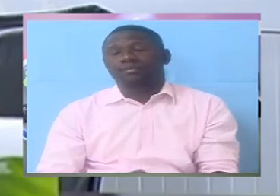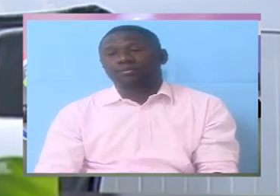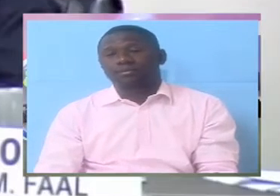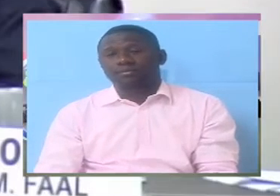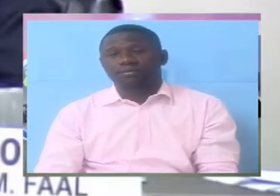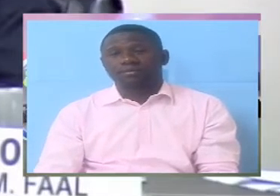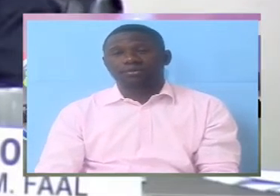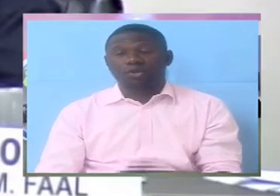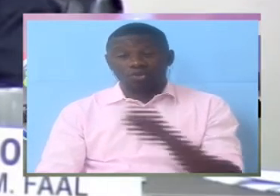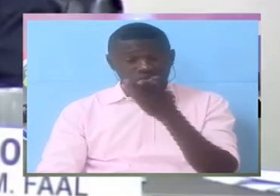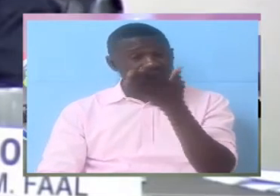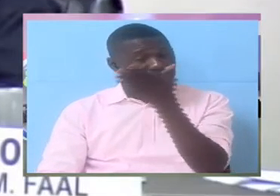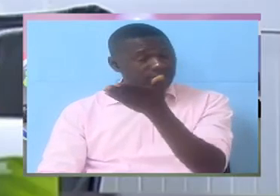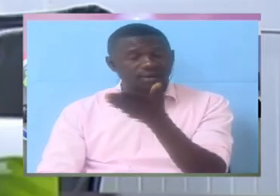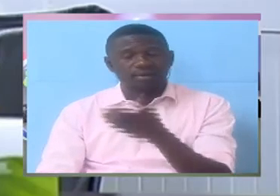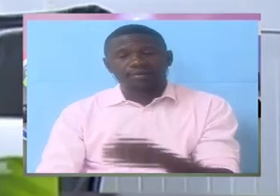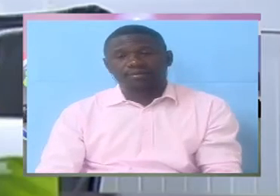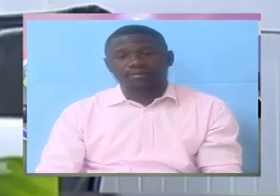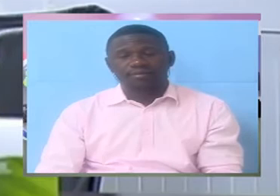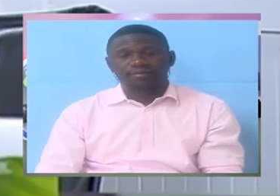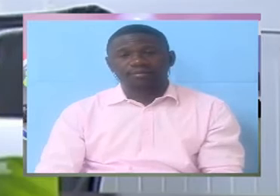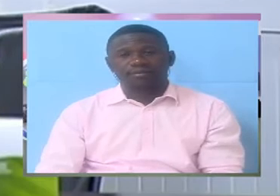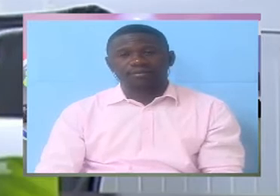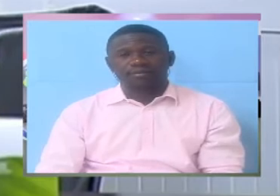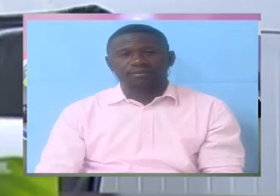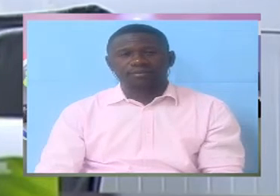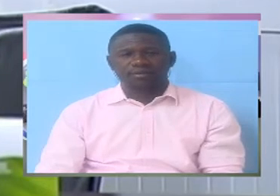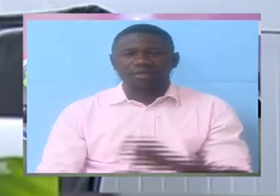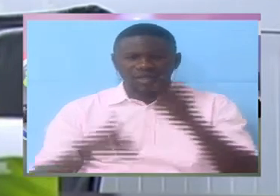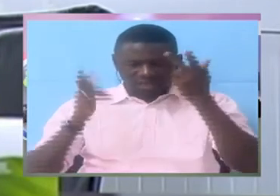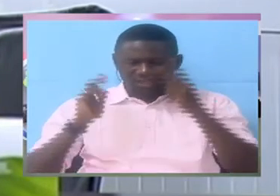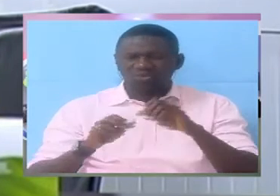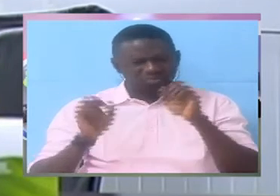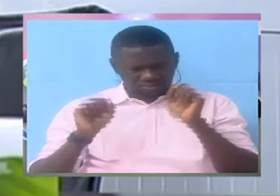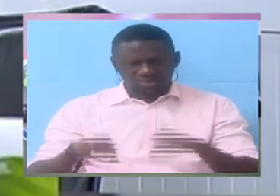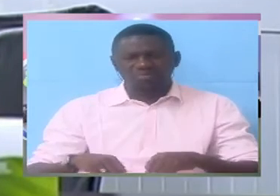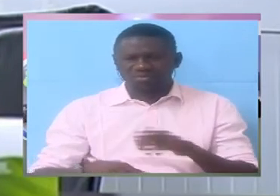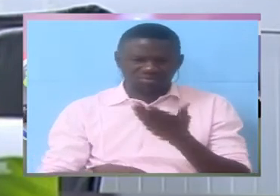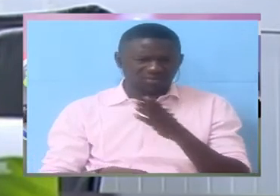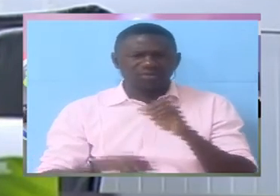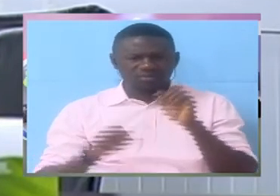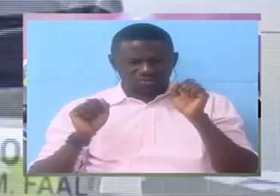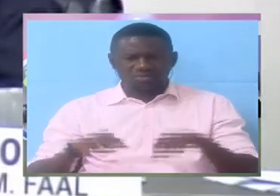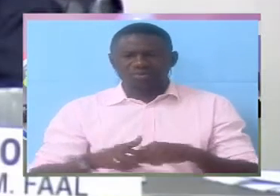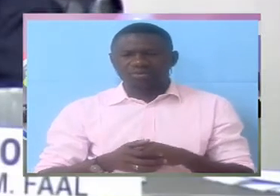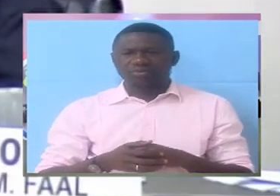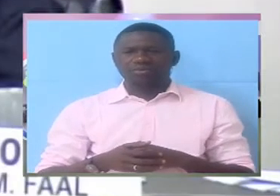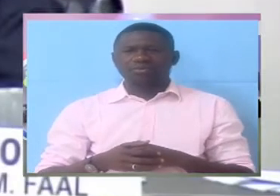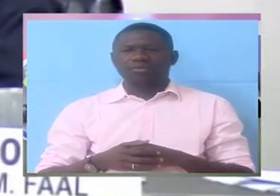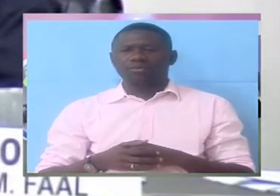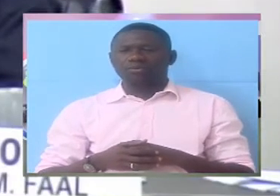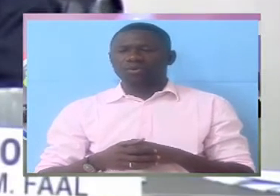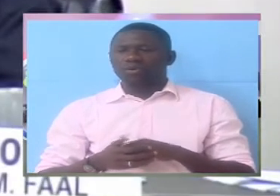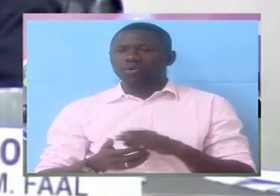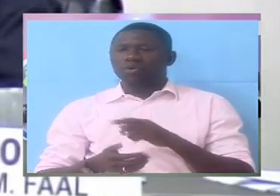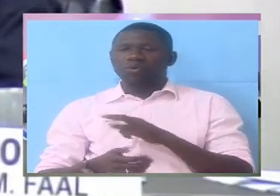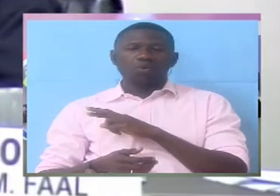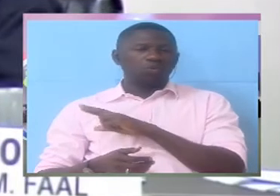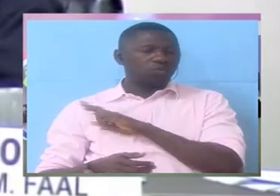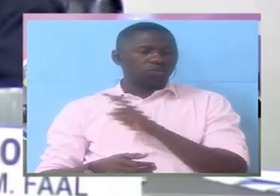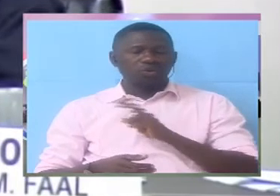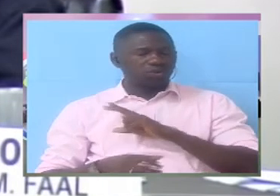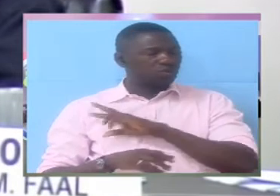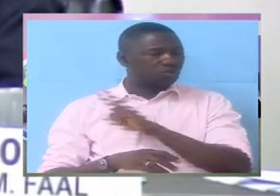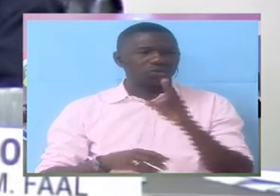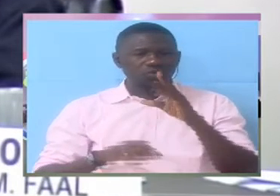You were present. So it could be Council. We're not talking about possibilities.